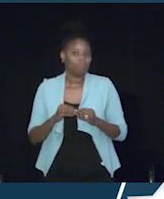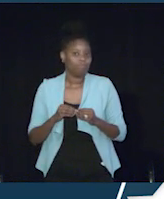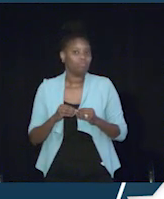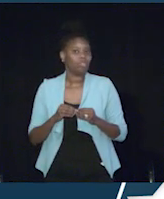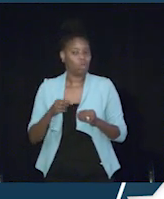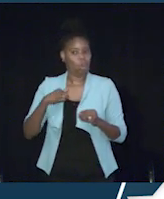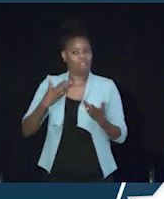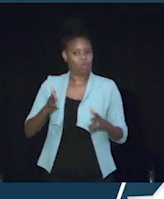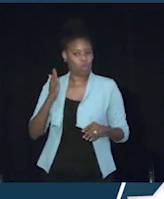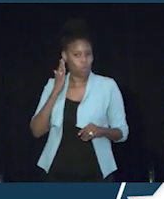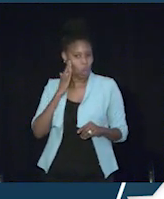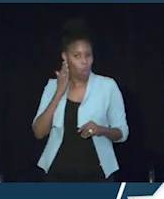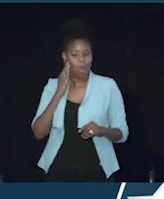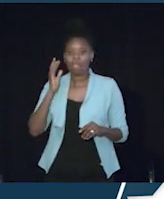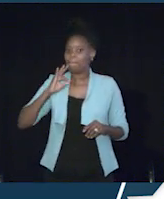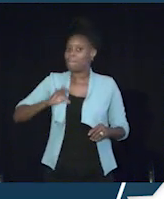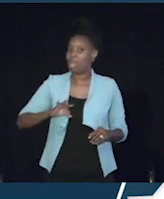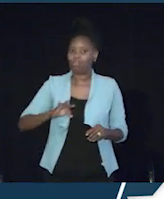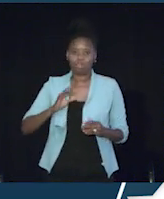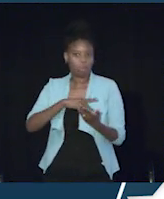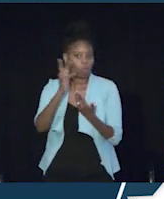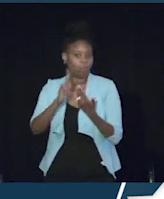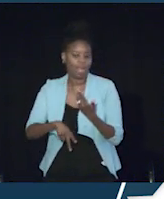benefits, works with benefits